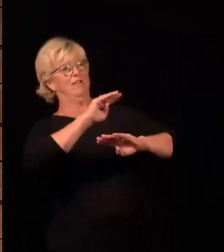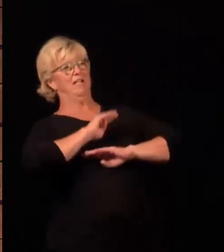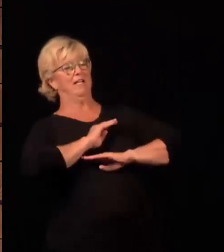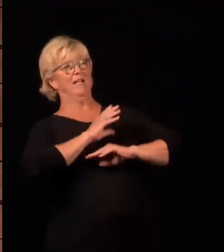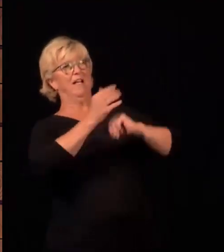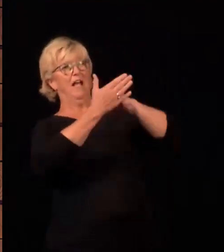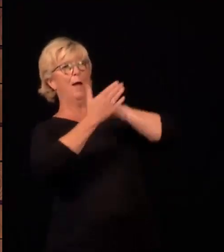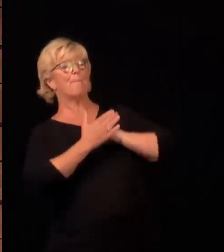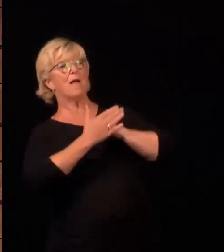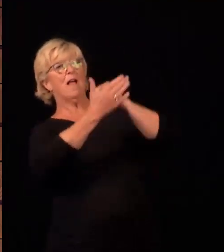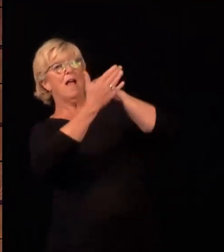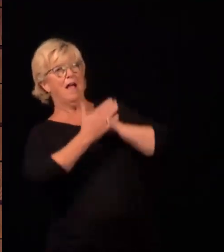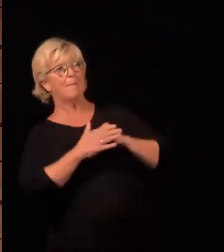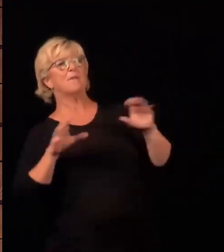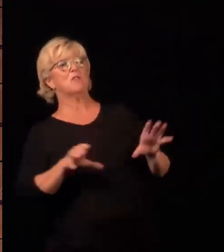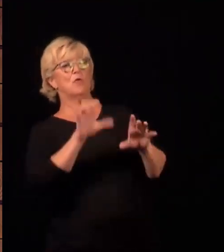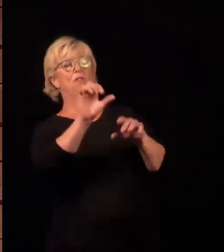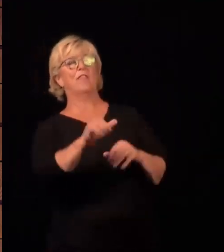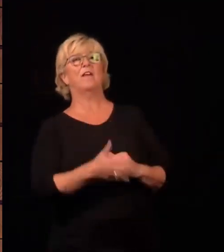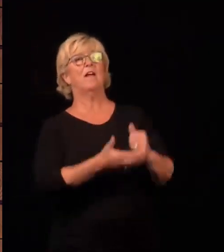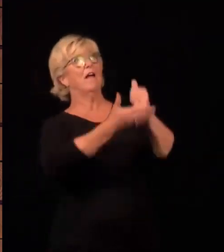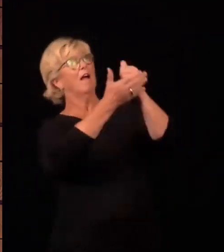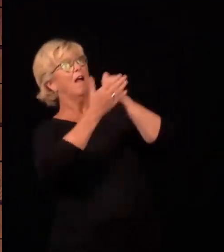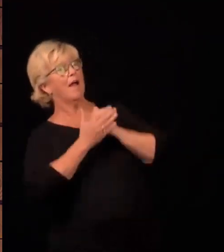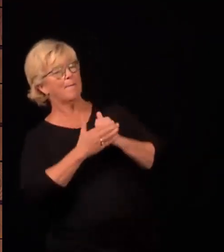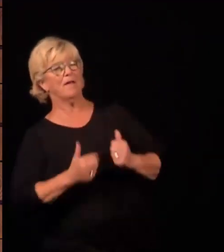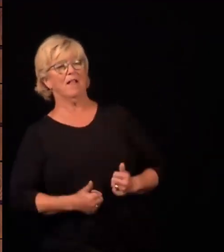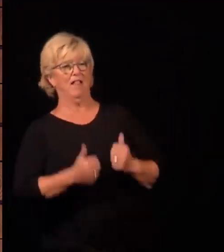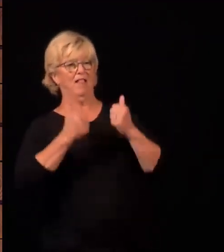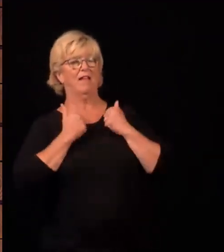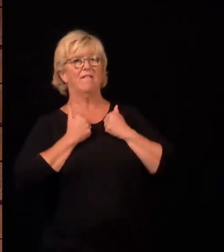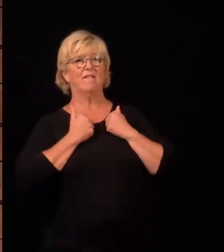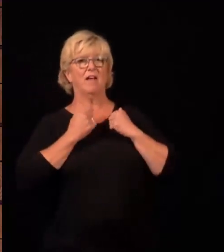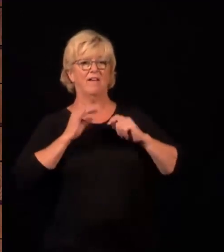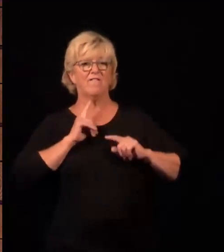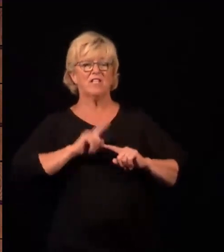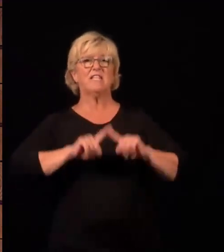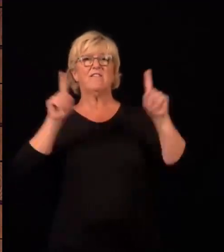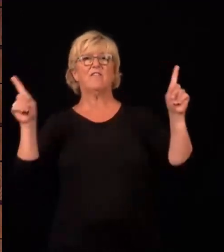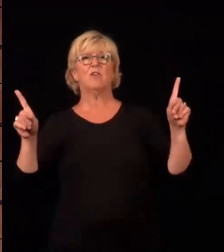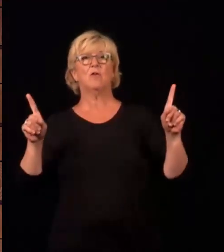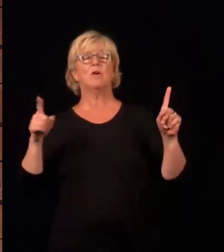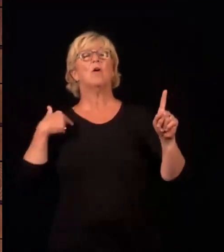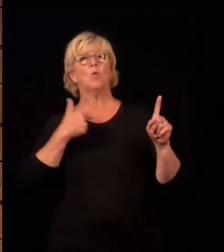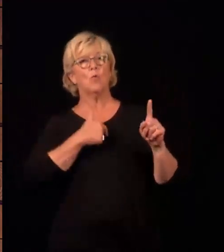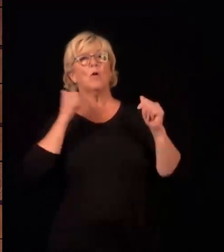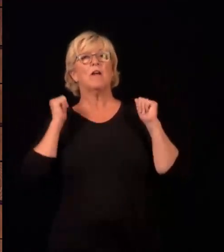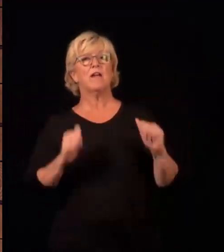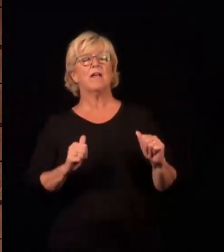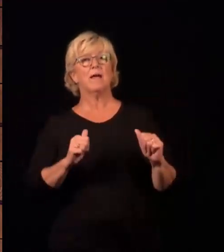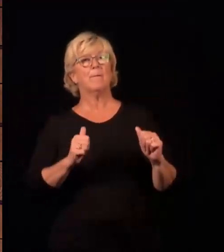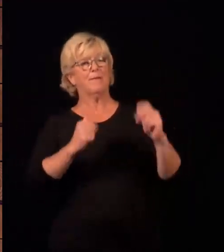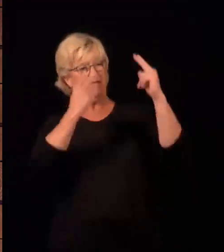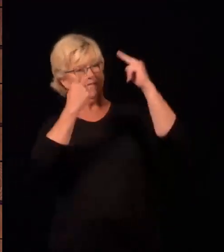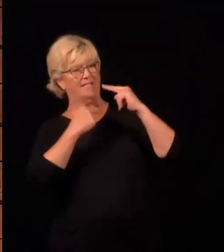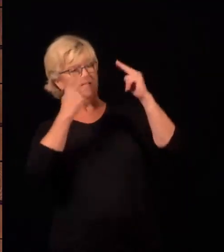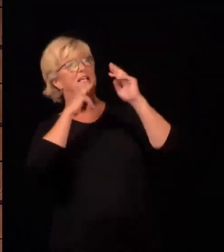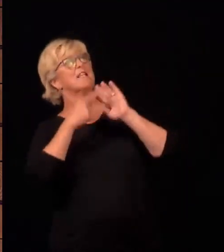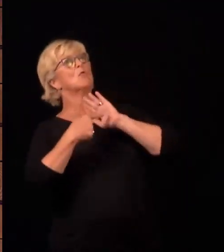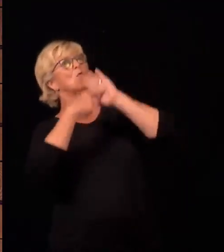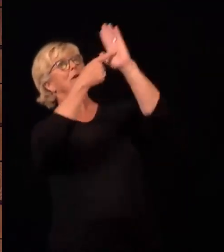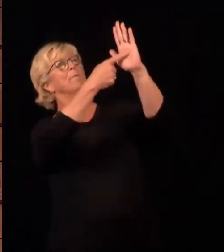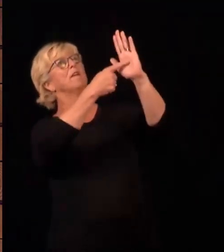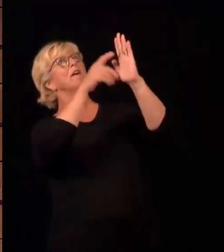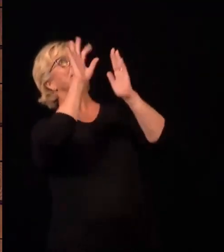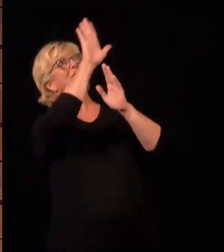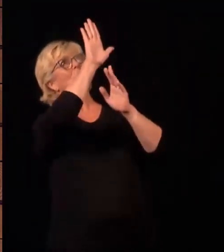help. So help us do that. Help us live those lives of difference so that we can be seen as the representatives